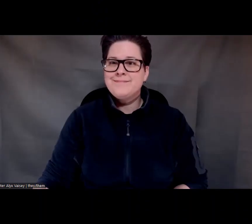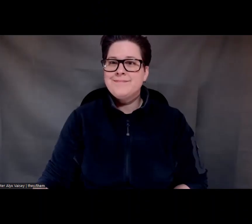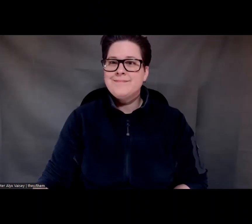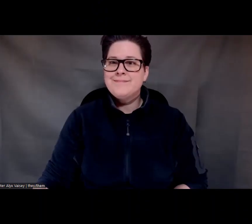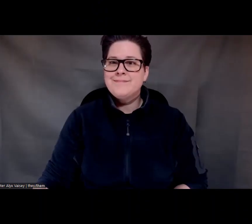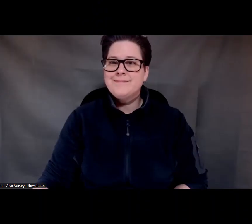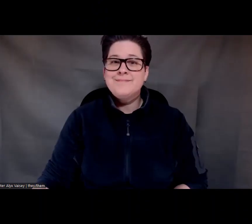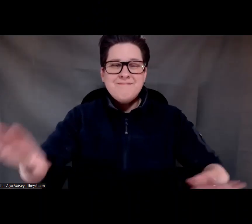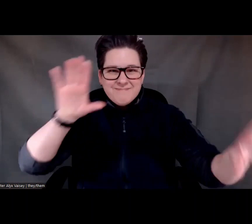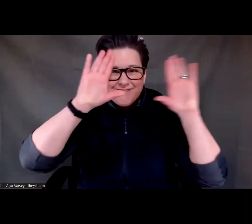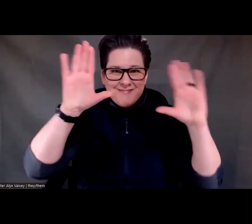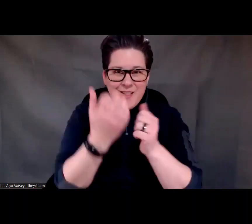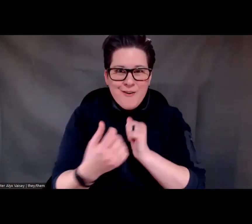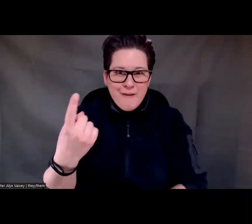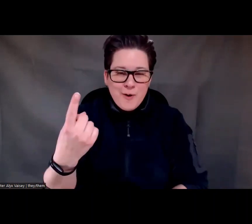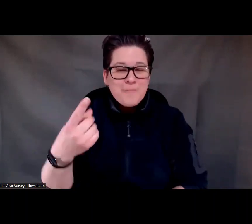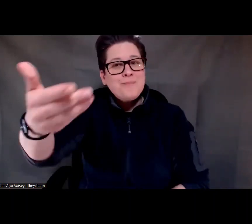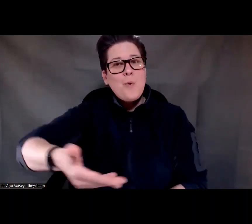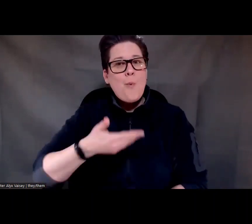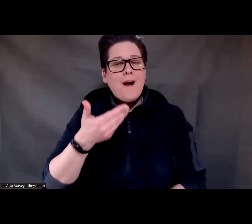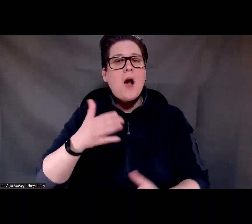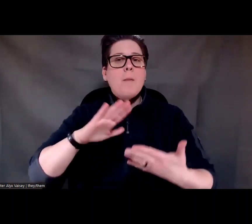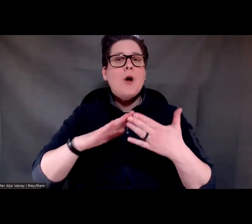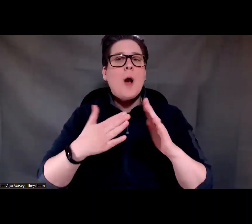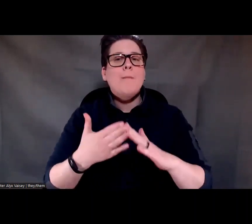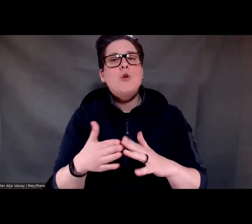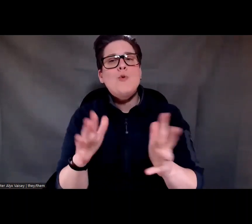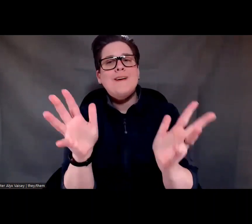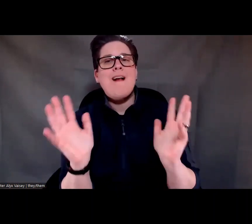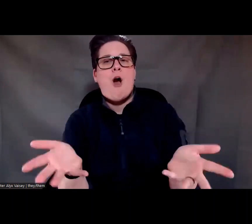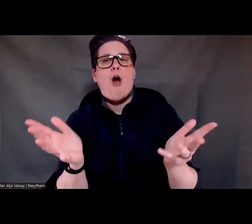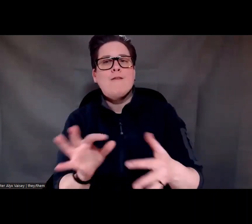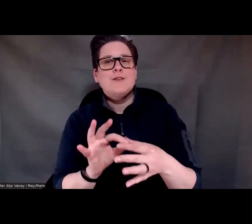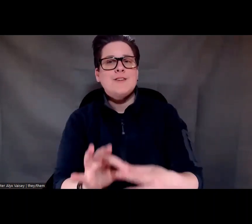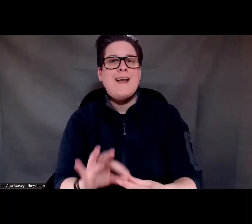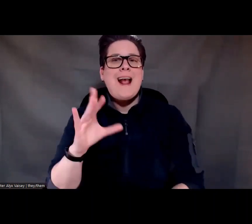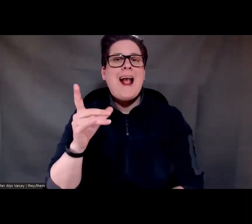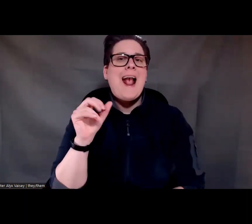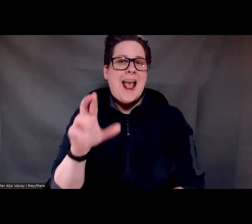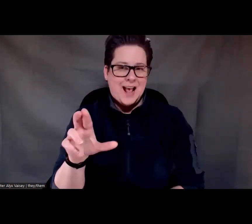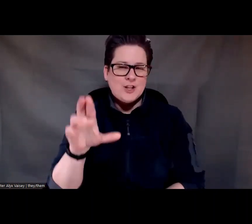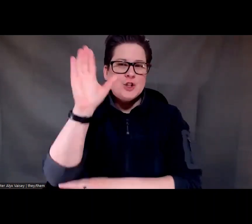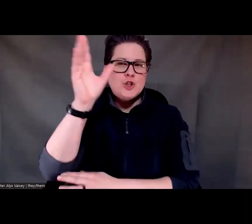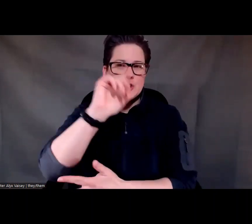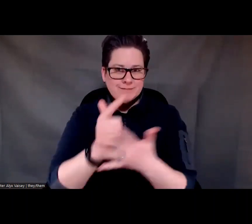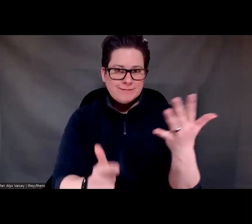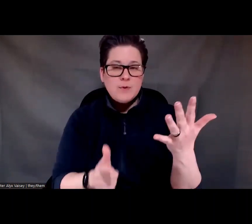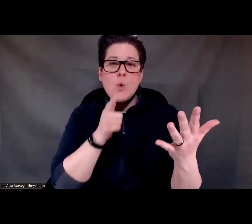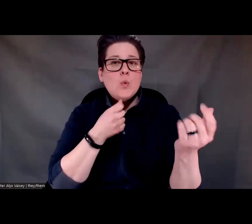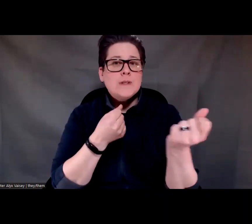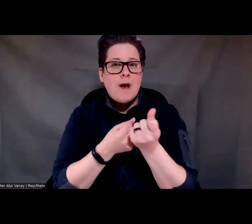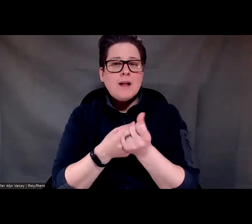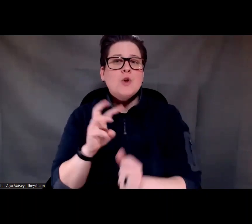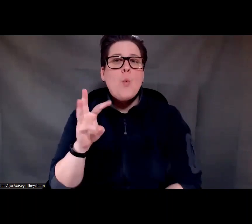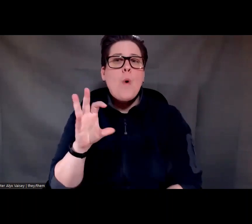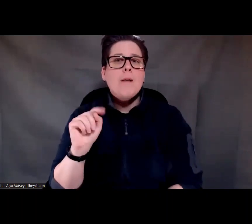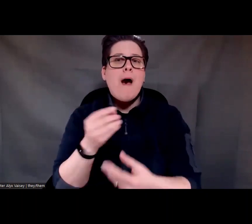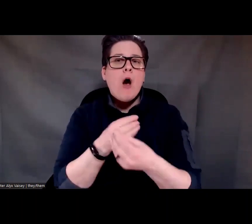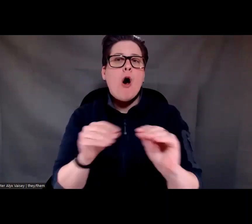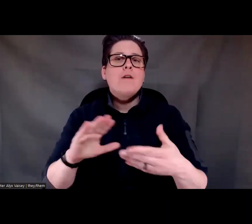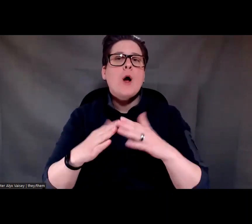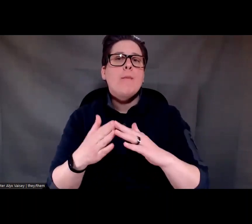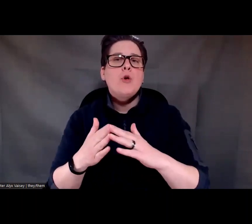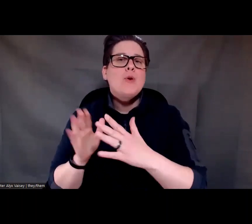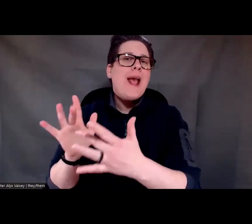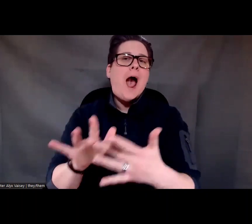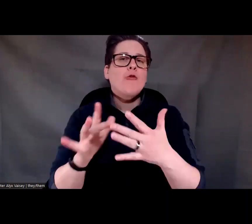Hello, everyone, and welcome to our Community Conversation on Cancer series, sponsored by Wilmot's Office of Community Outreach and